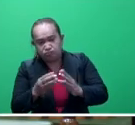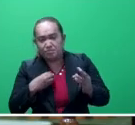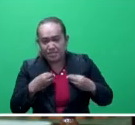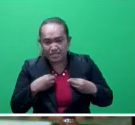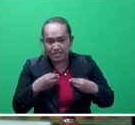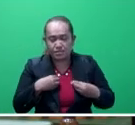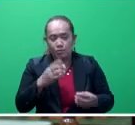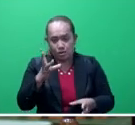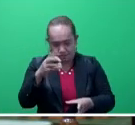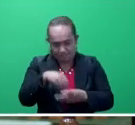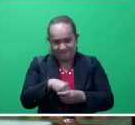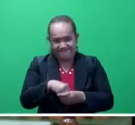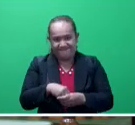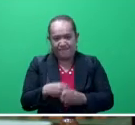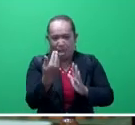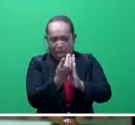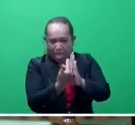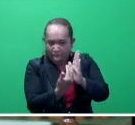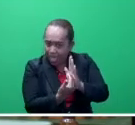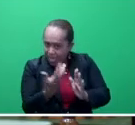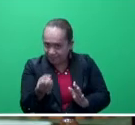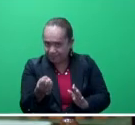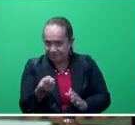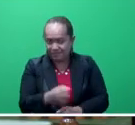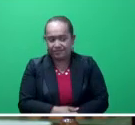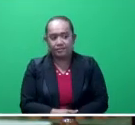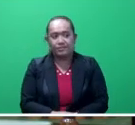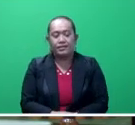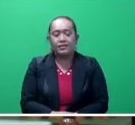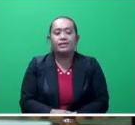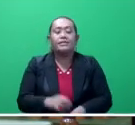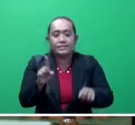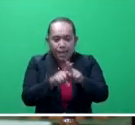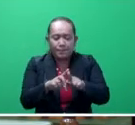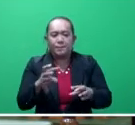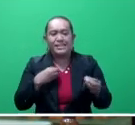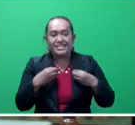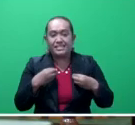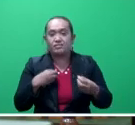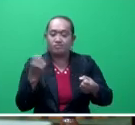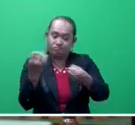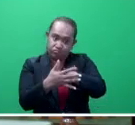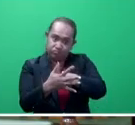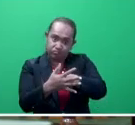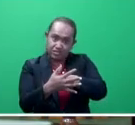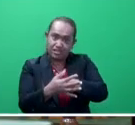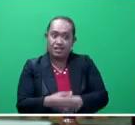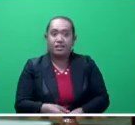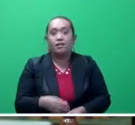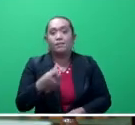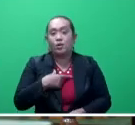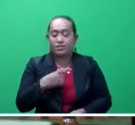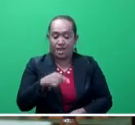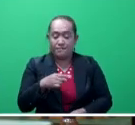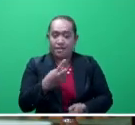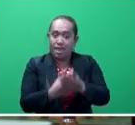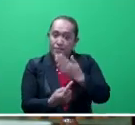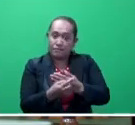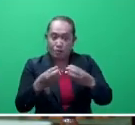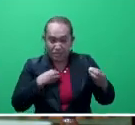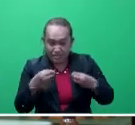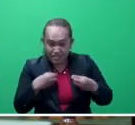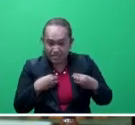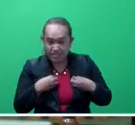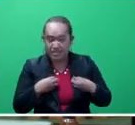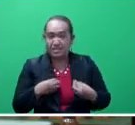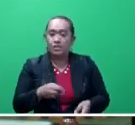sir, FNPF members affected by COVID-19 will also be able to withdraw up to $10,000 for business-related purposes from